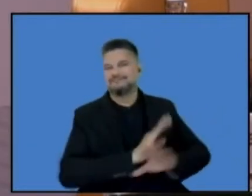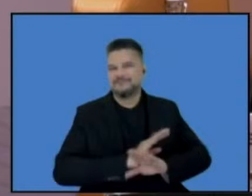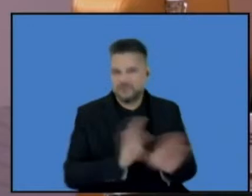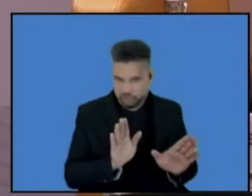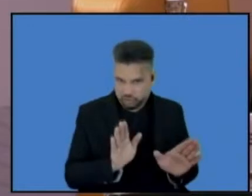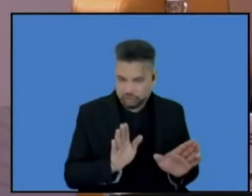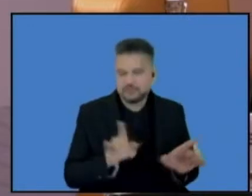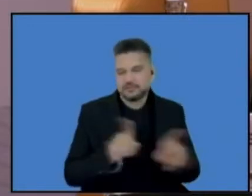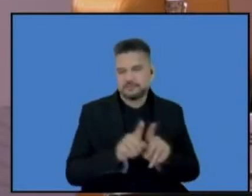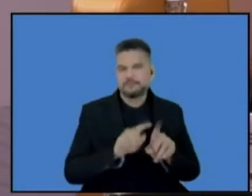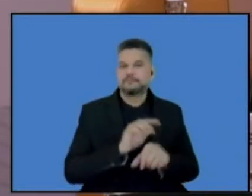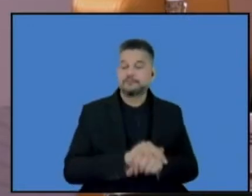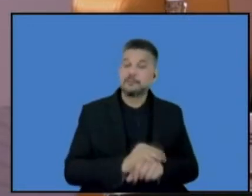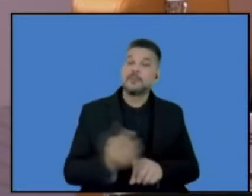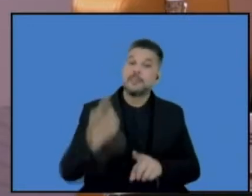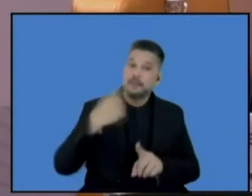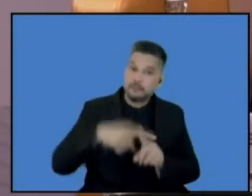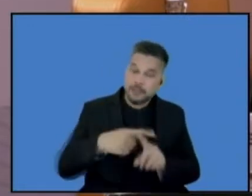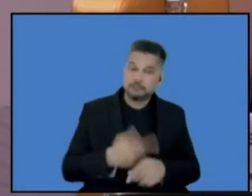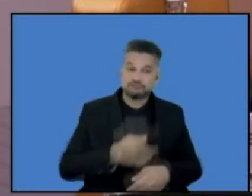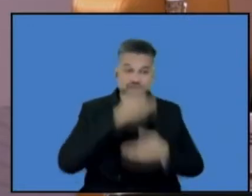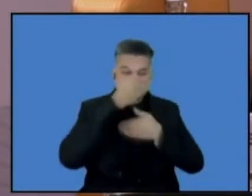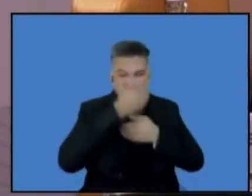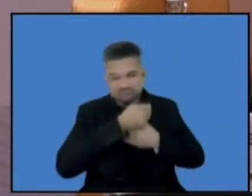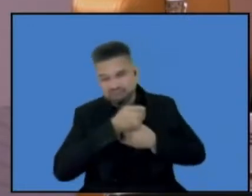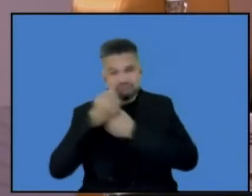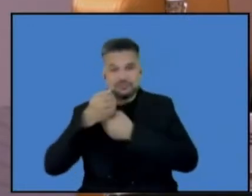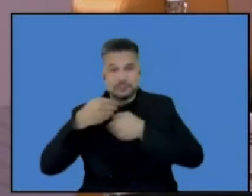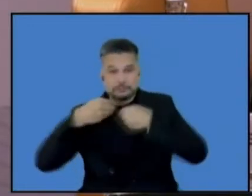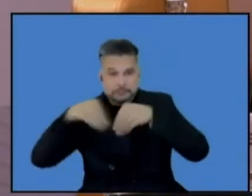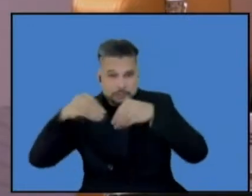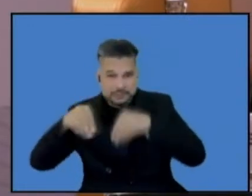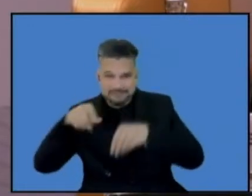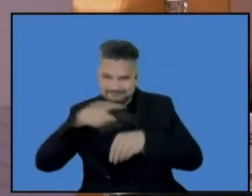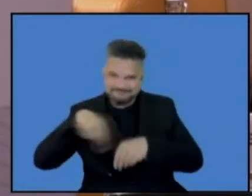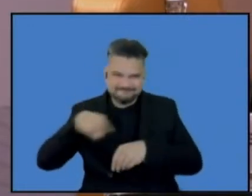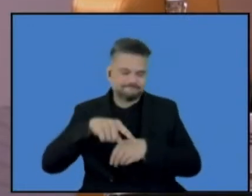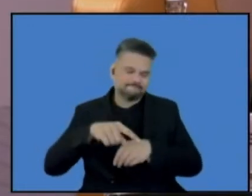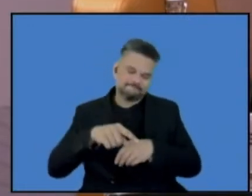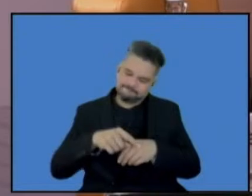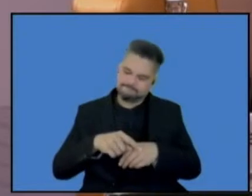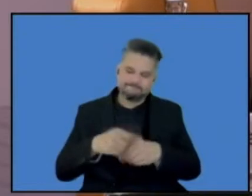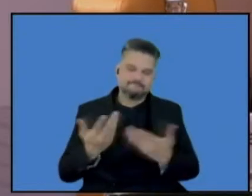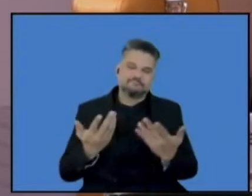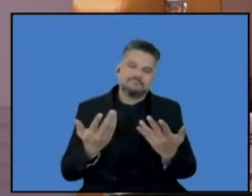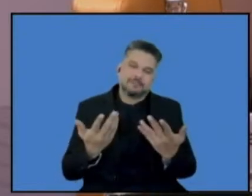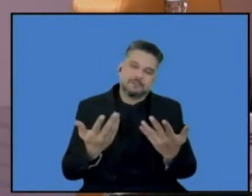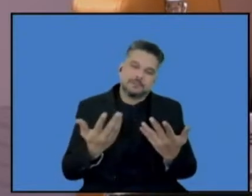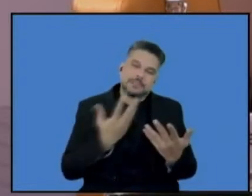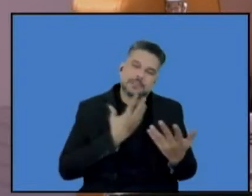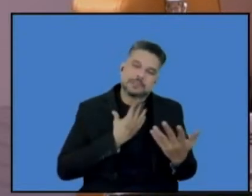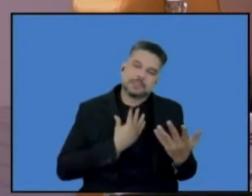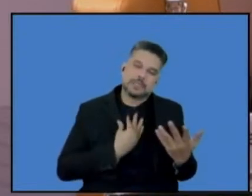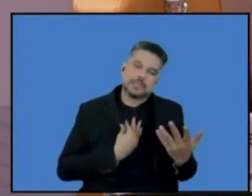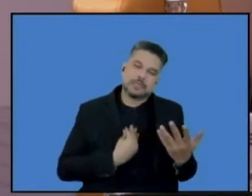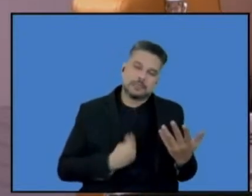on the prevention of the trafficking in persons, because this is one of, sadly, unavoidable elements sometimes when it